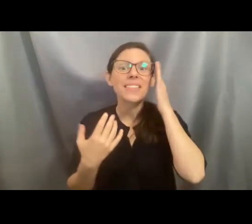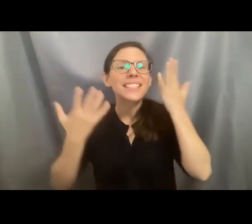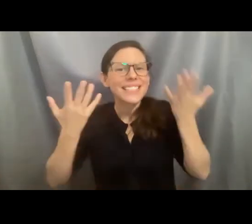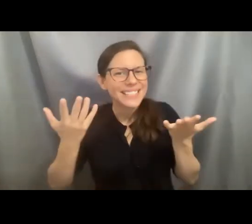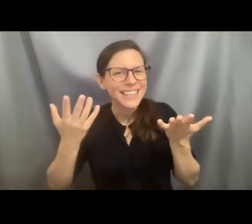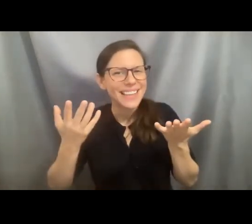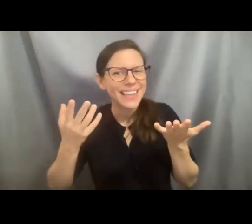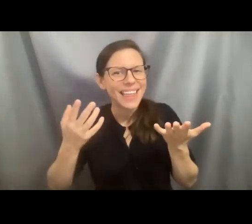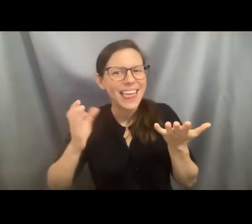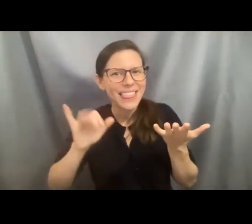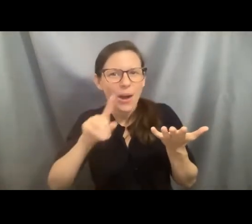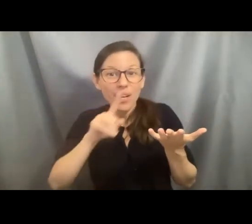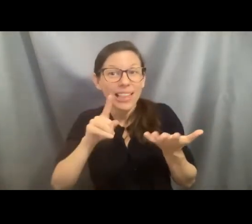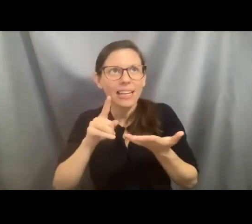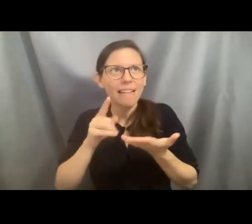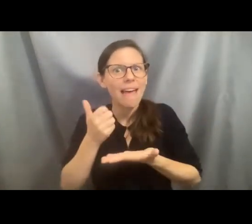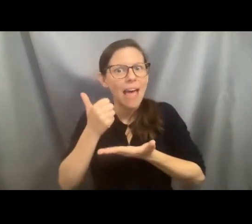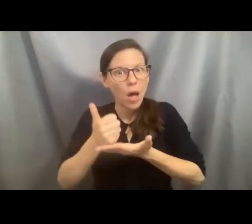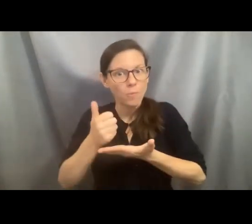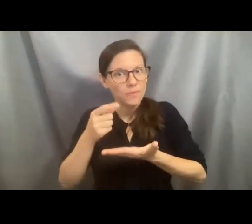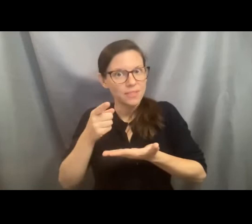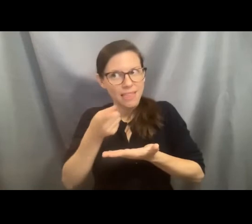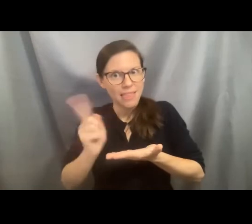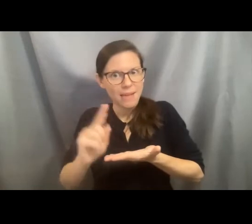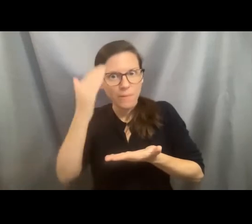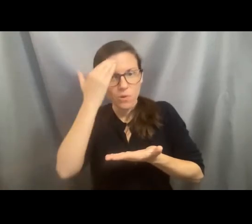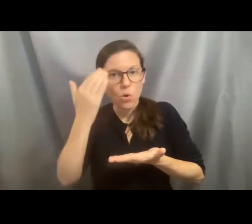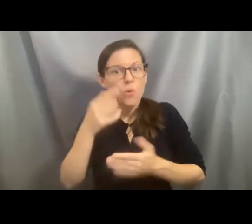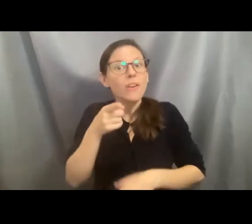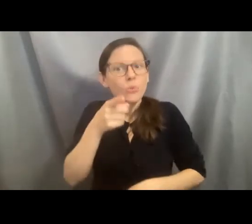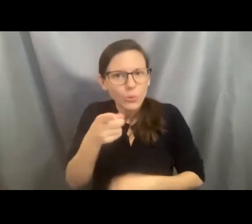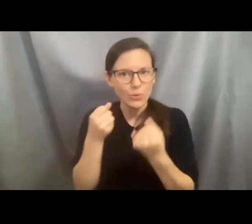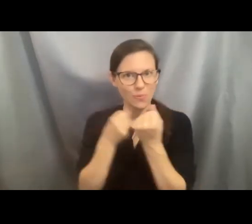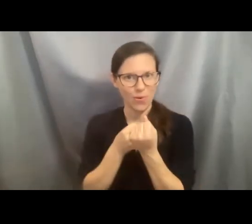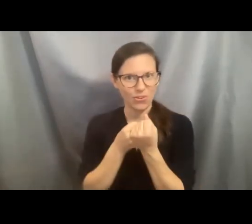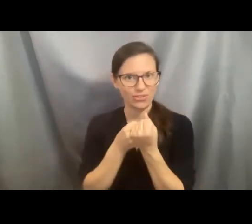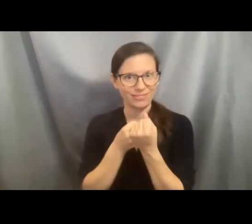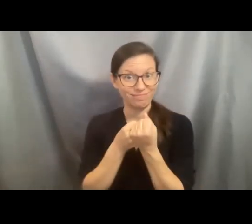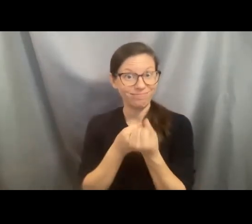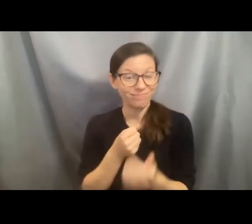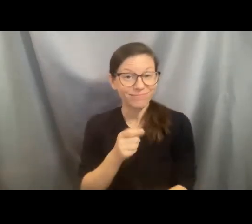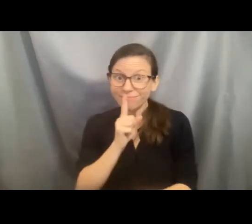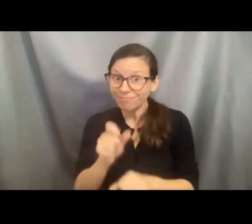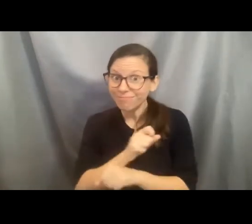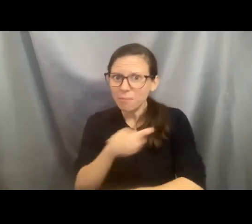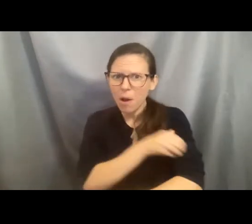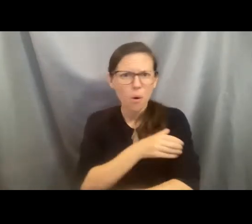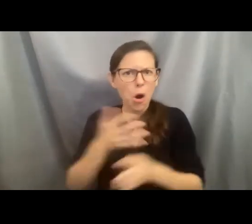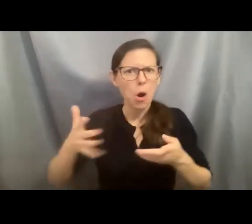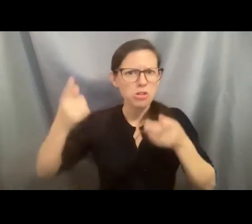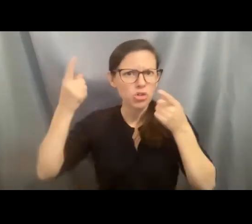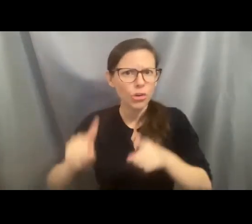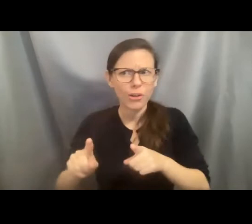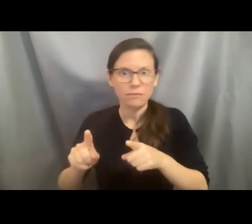know that you have their backs, right? Yeah. It's a really powerful thing, even if you know